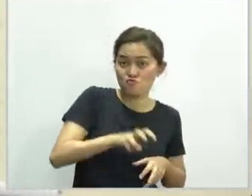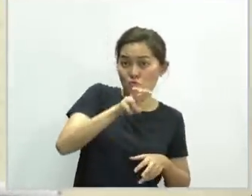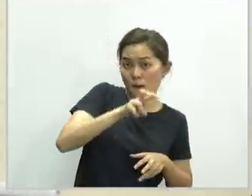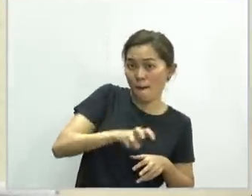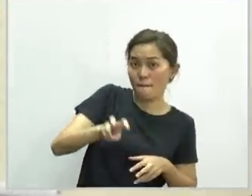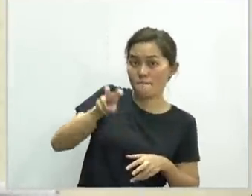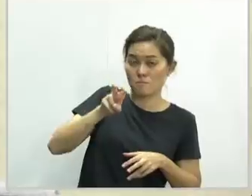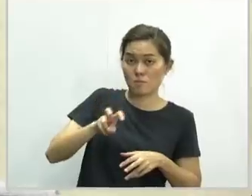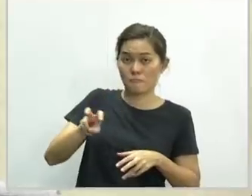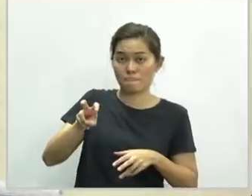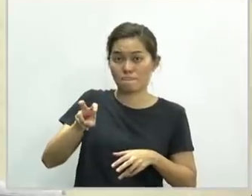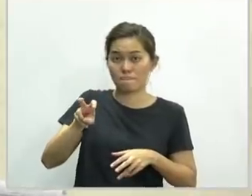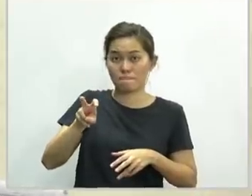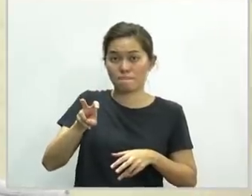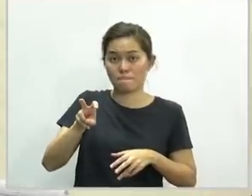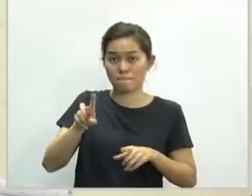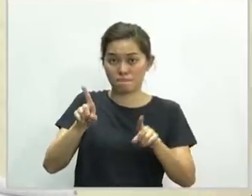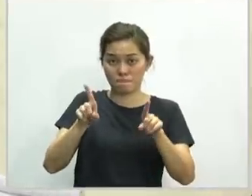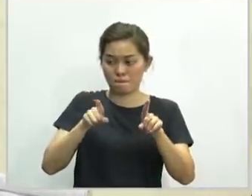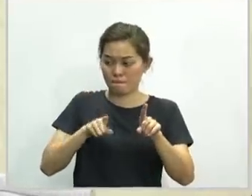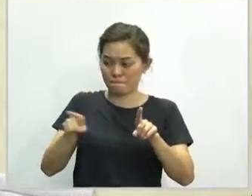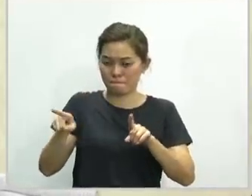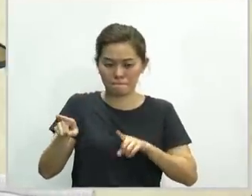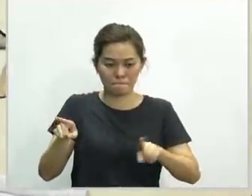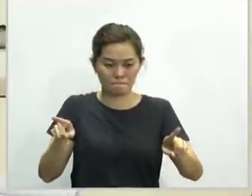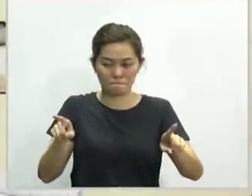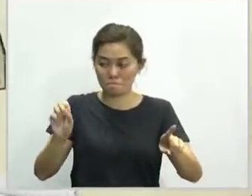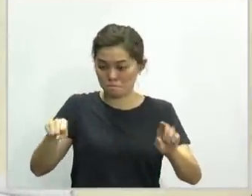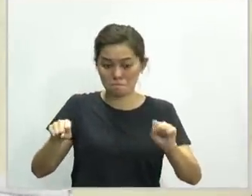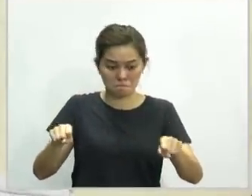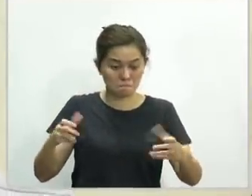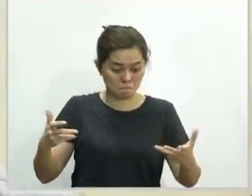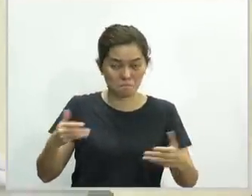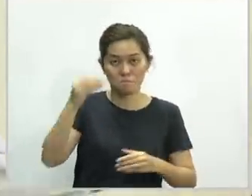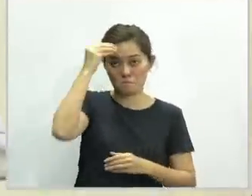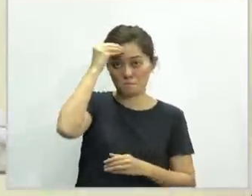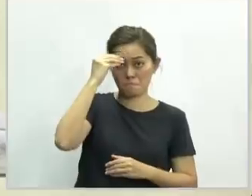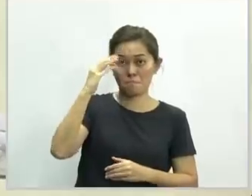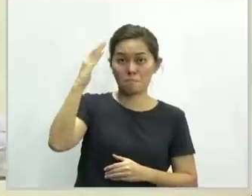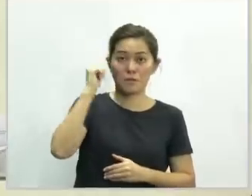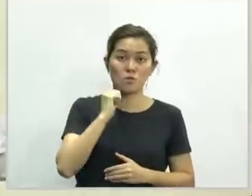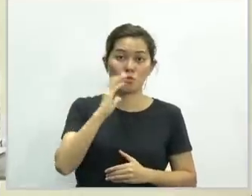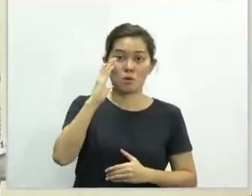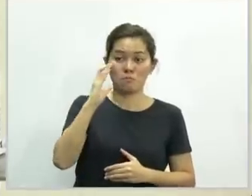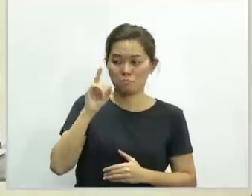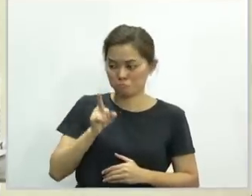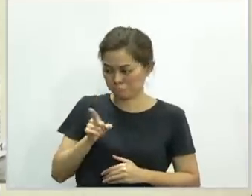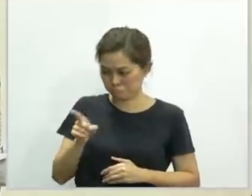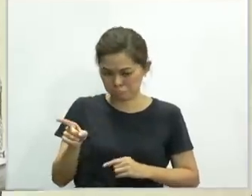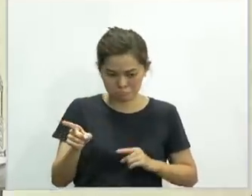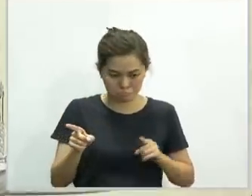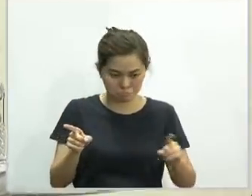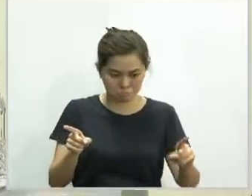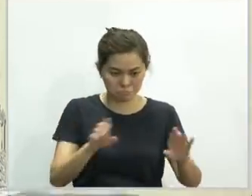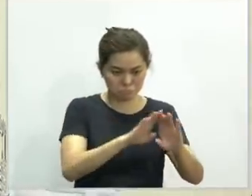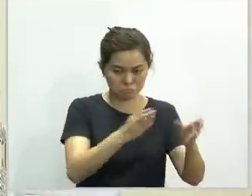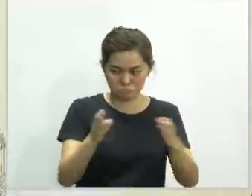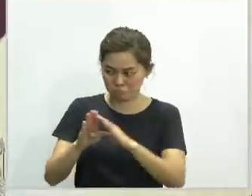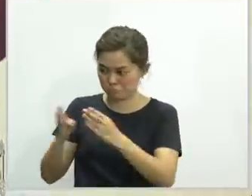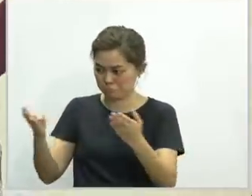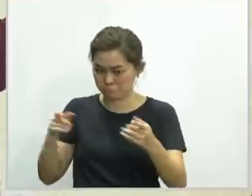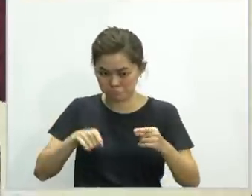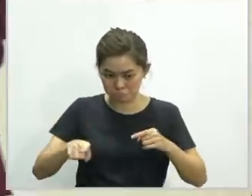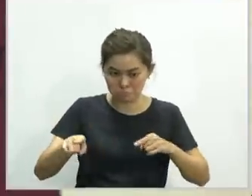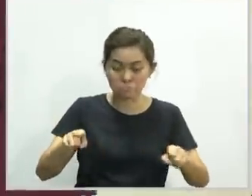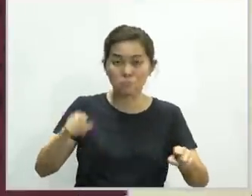along one of two roads. Men and women are going into one of two doors. Men and